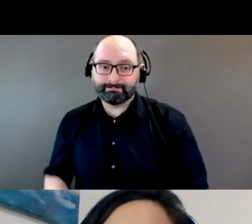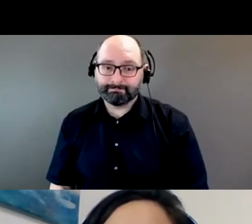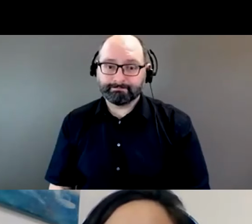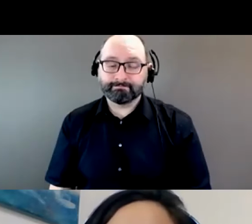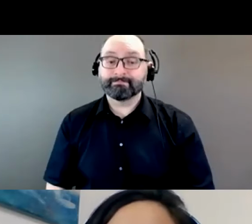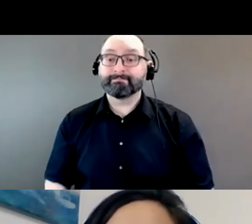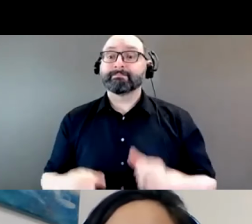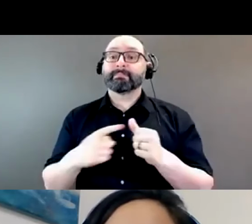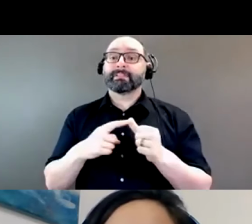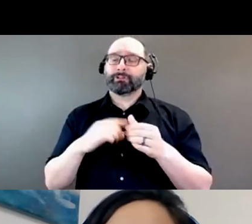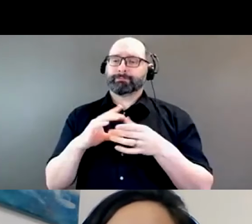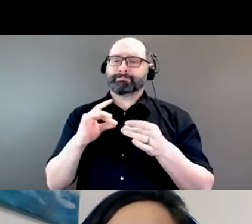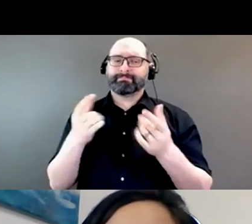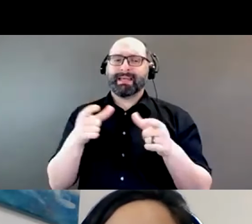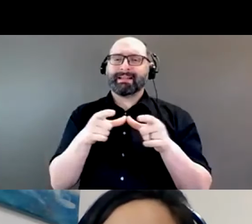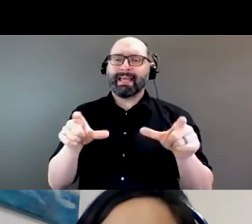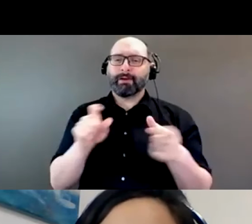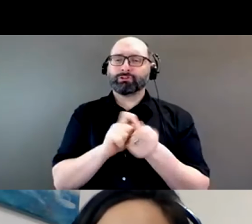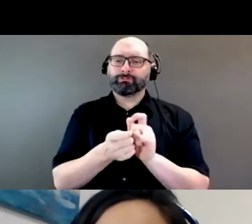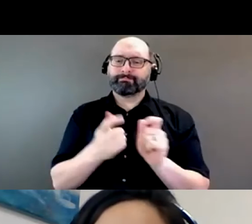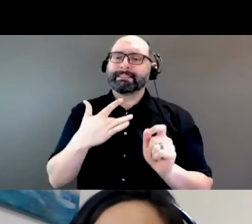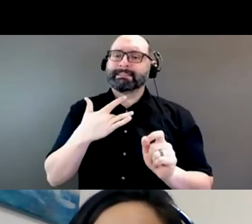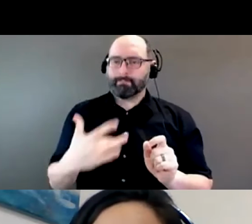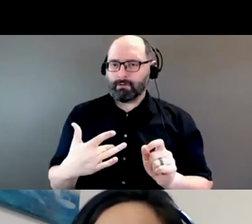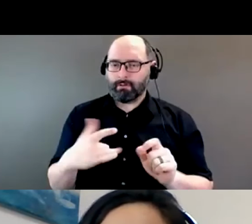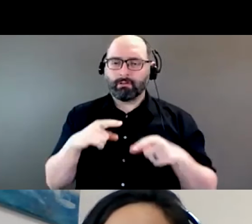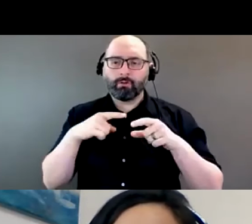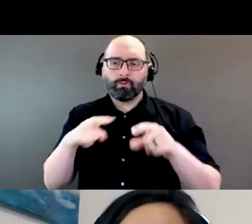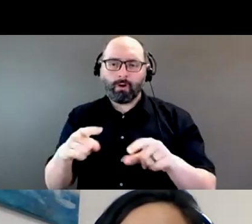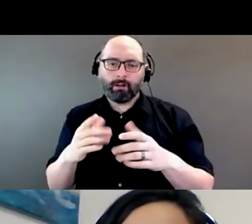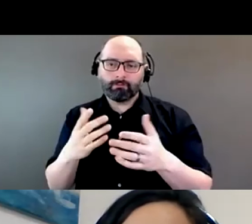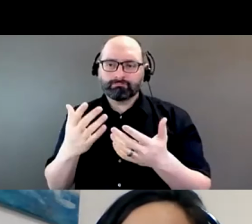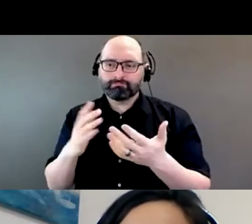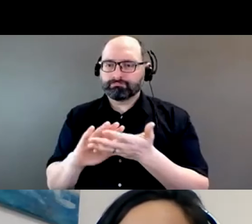First, I want to talk about what language changes are typical as we age.